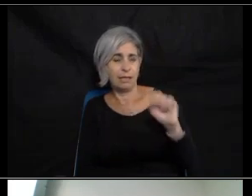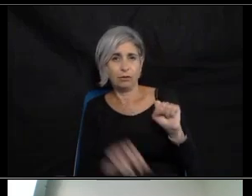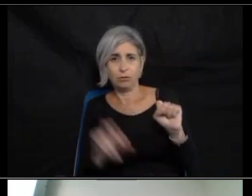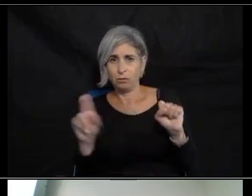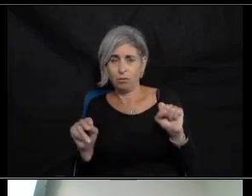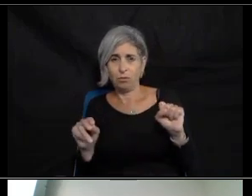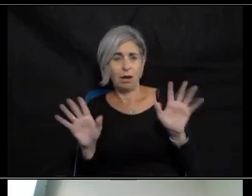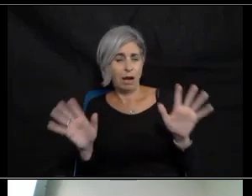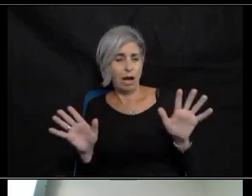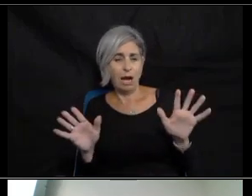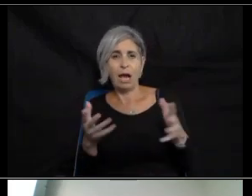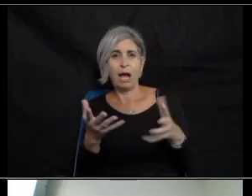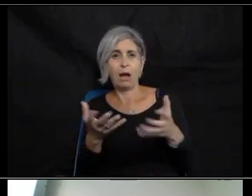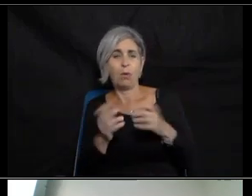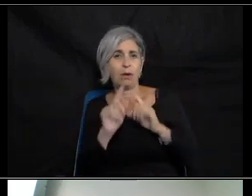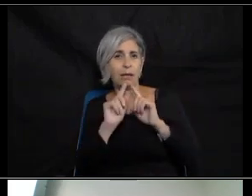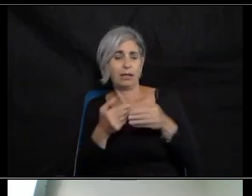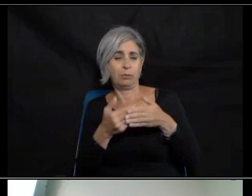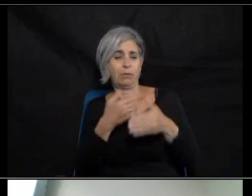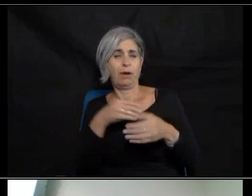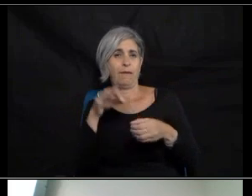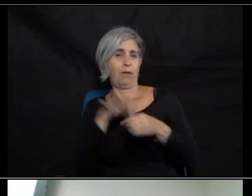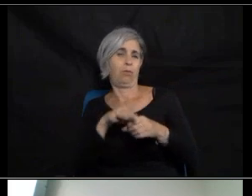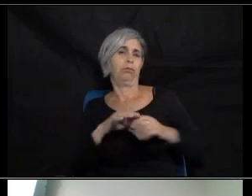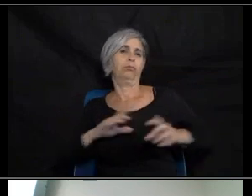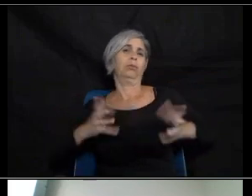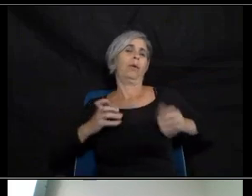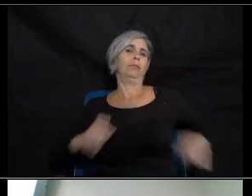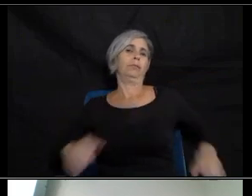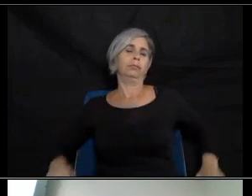Mayor, I want to hear an answer before I vote.